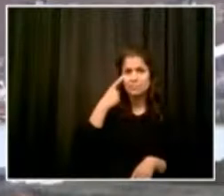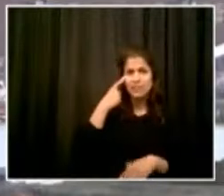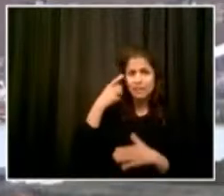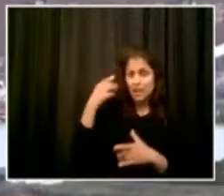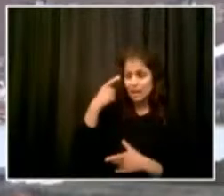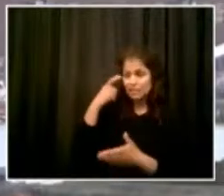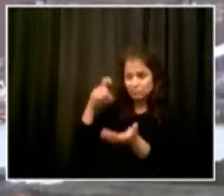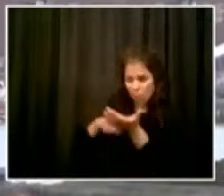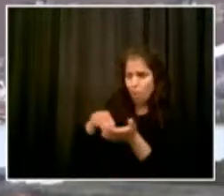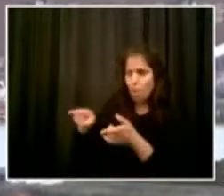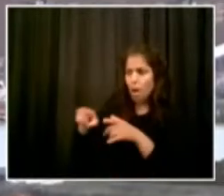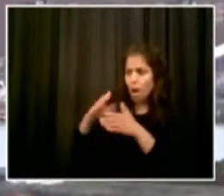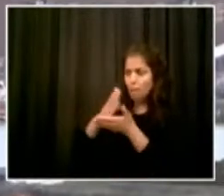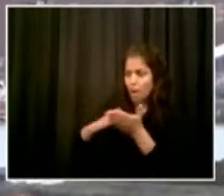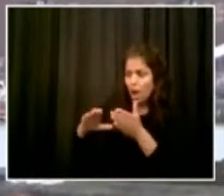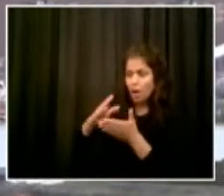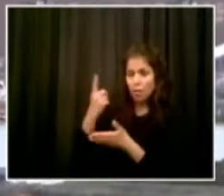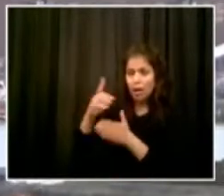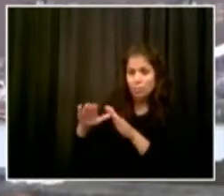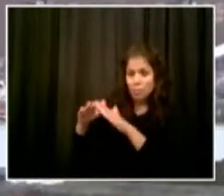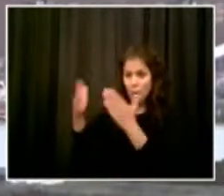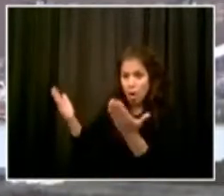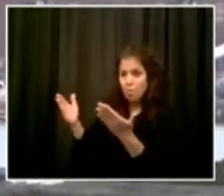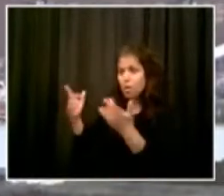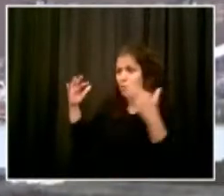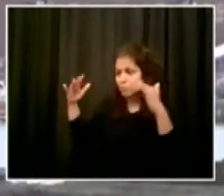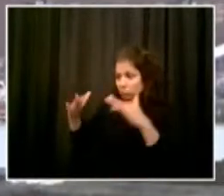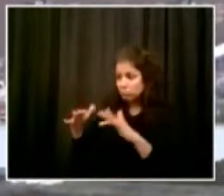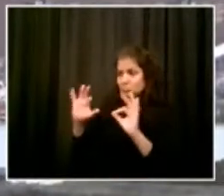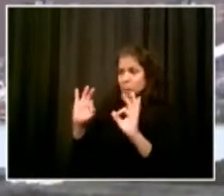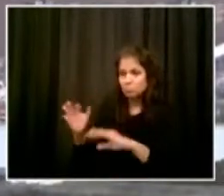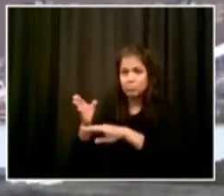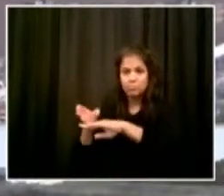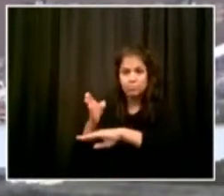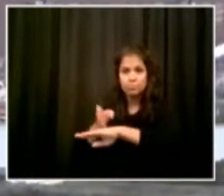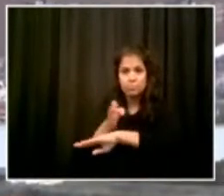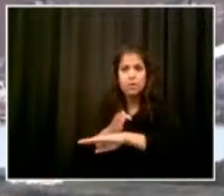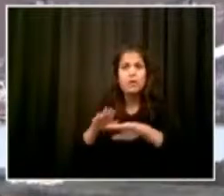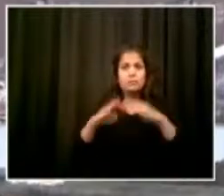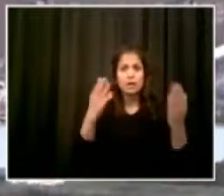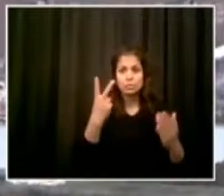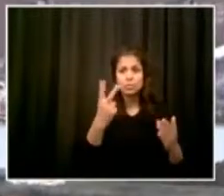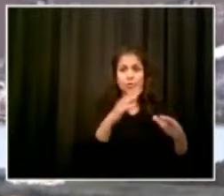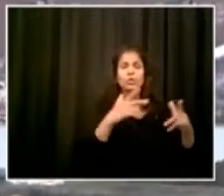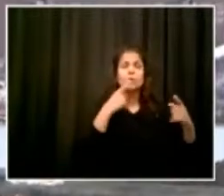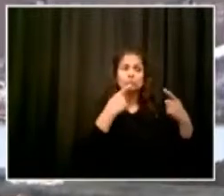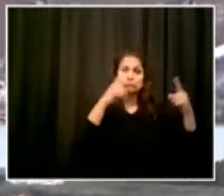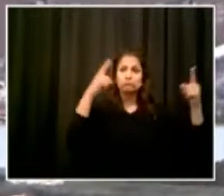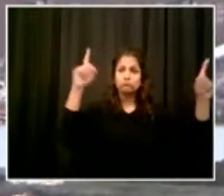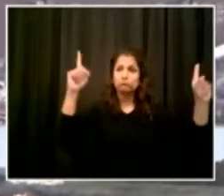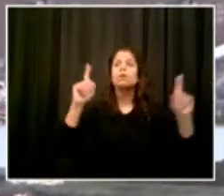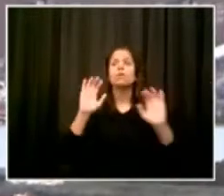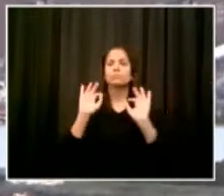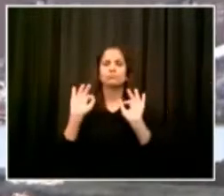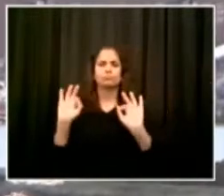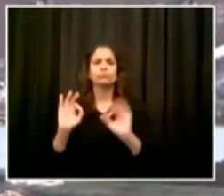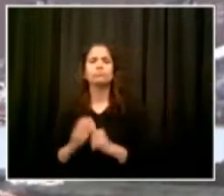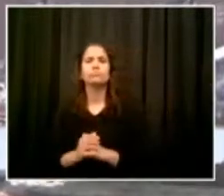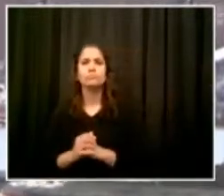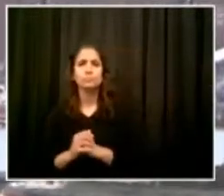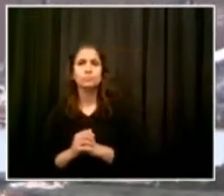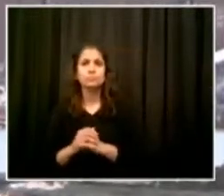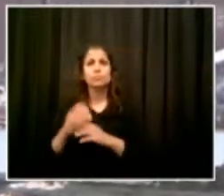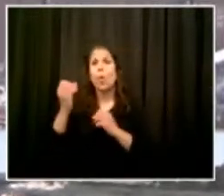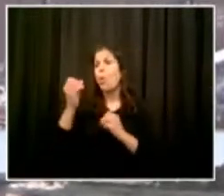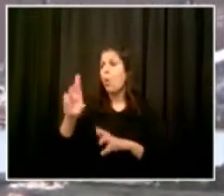And that obviously is understandable. We want those who can work from home to keep working from home, obviously. But folks